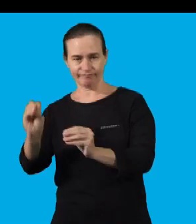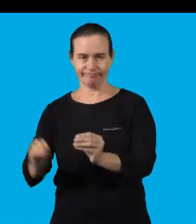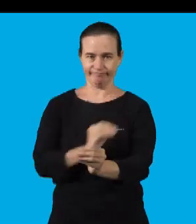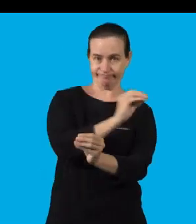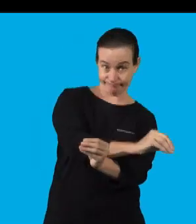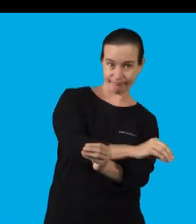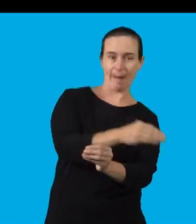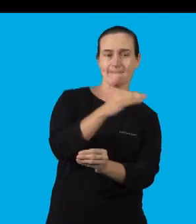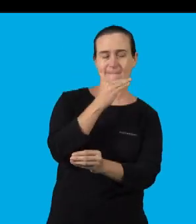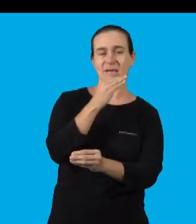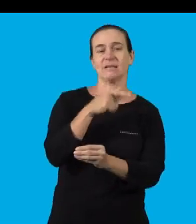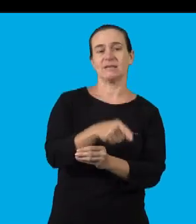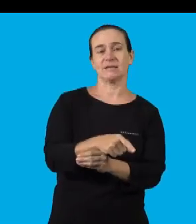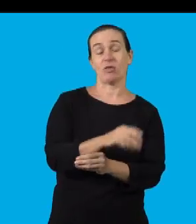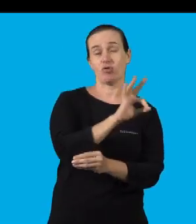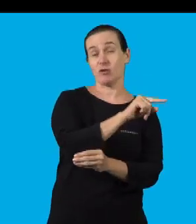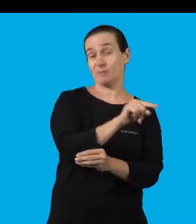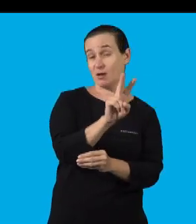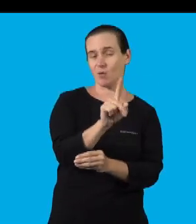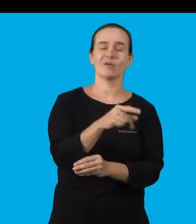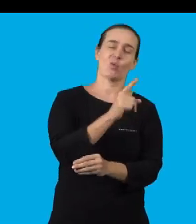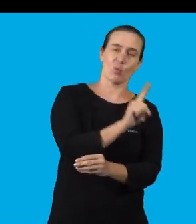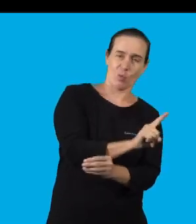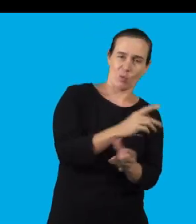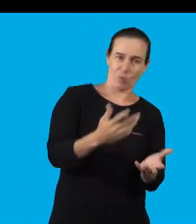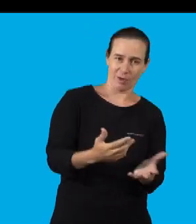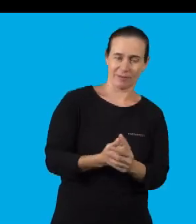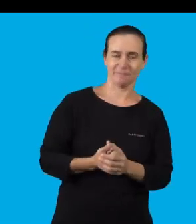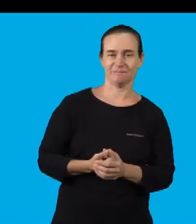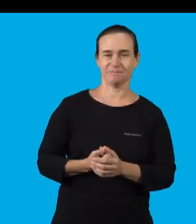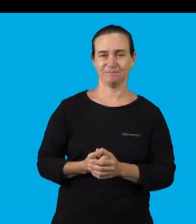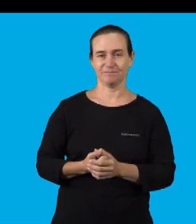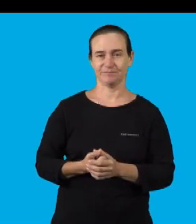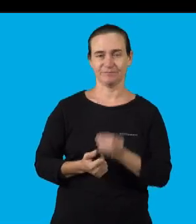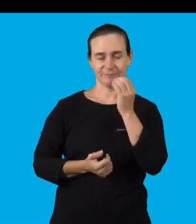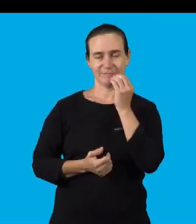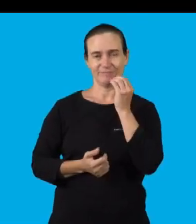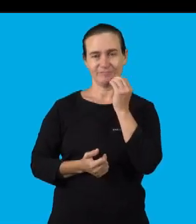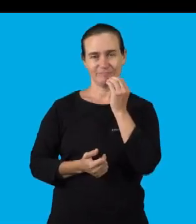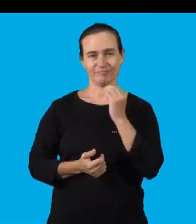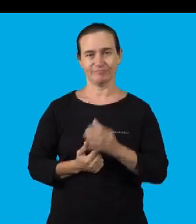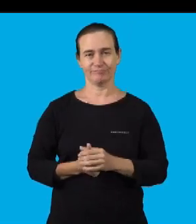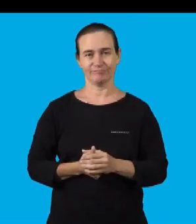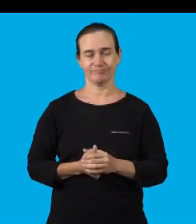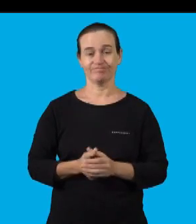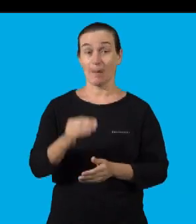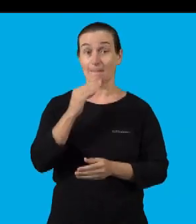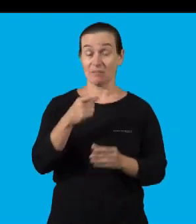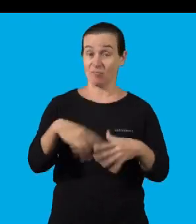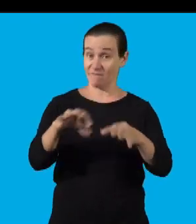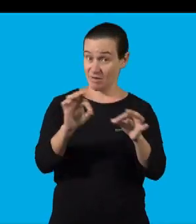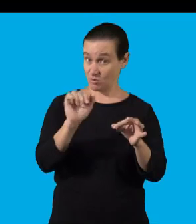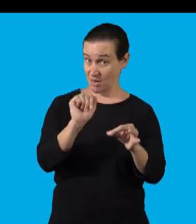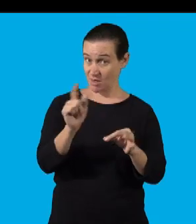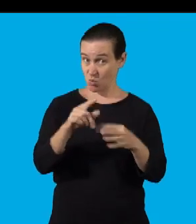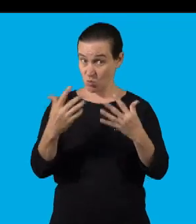to be a 3 minus 2, which is going to give us a 1. And of course, that means that the value of a